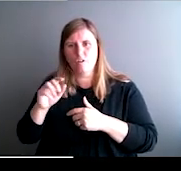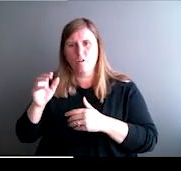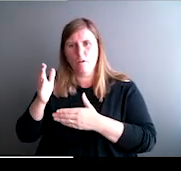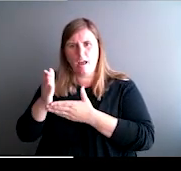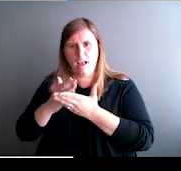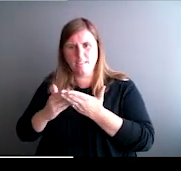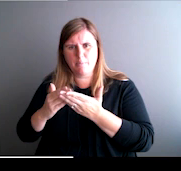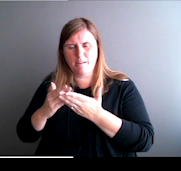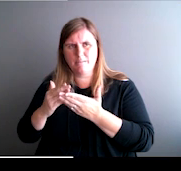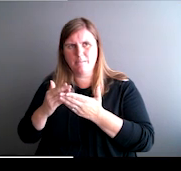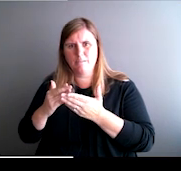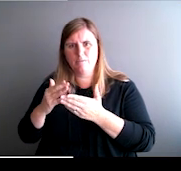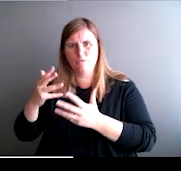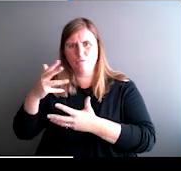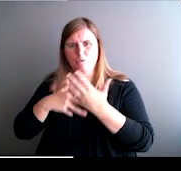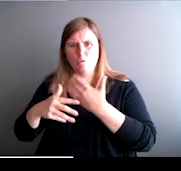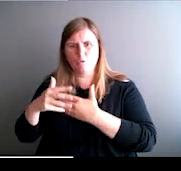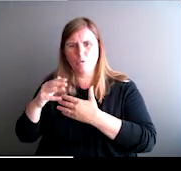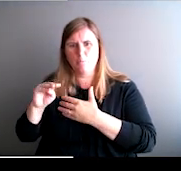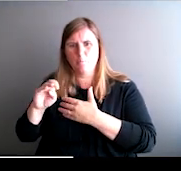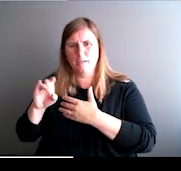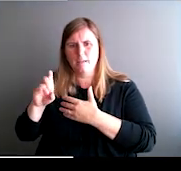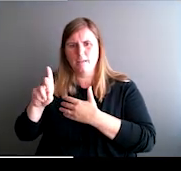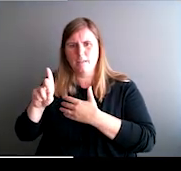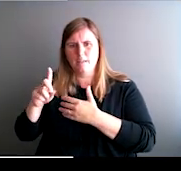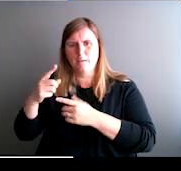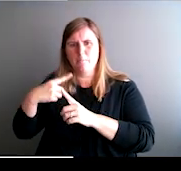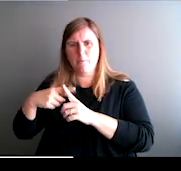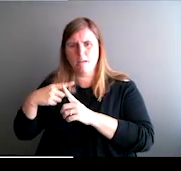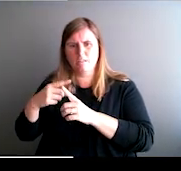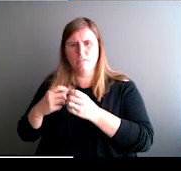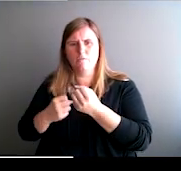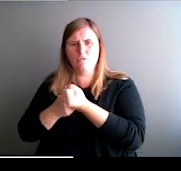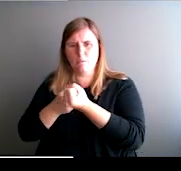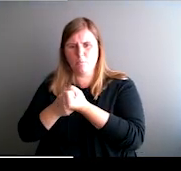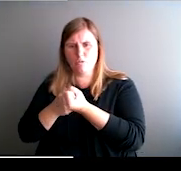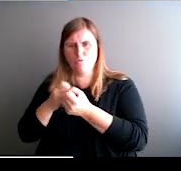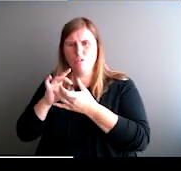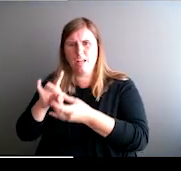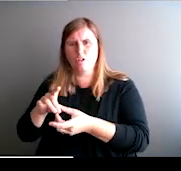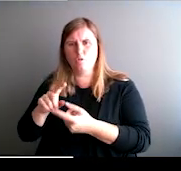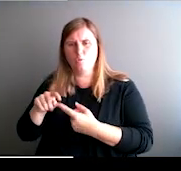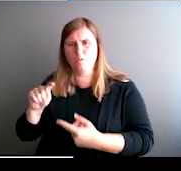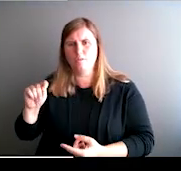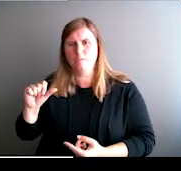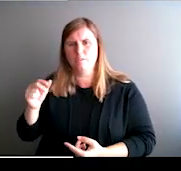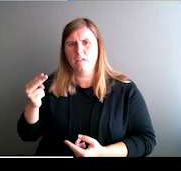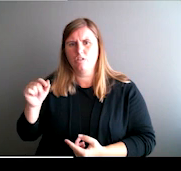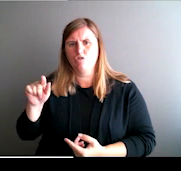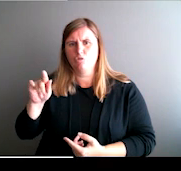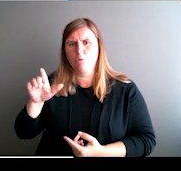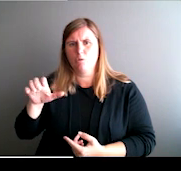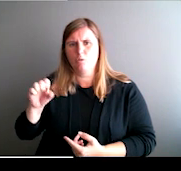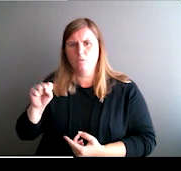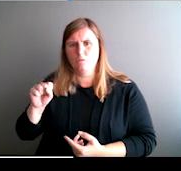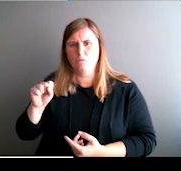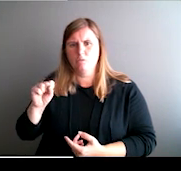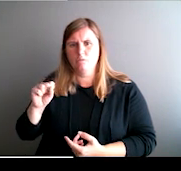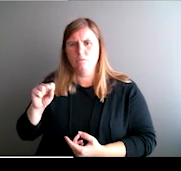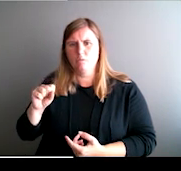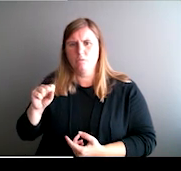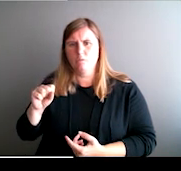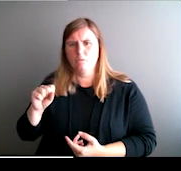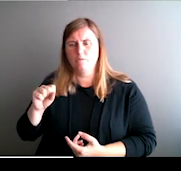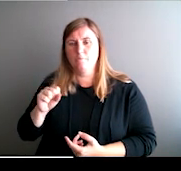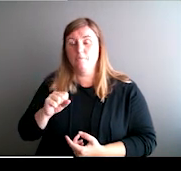aspects of socially mediated positive reinforcement related to tangibles. Sometimes attention can be a bid or